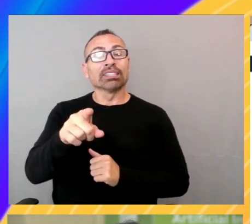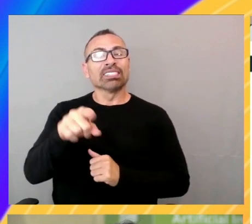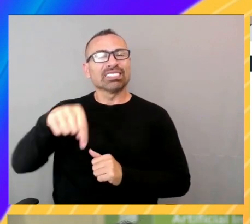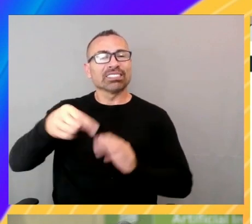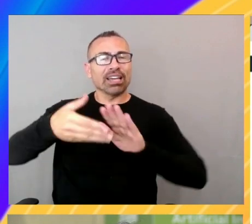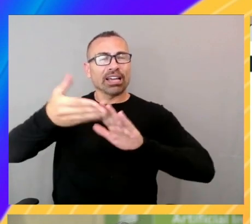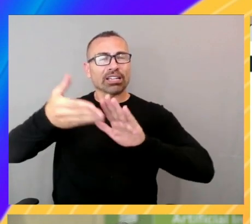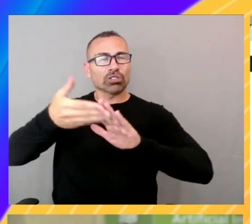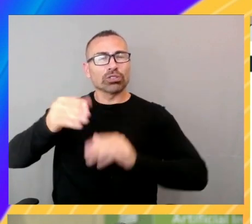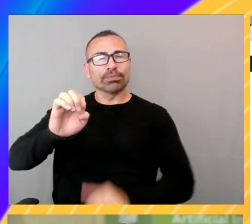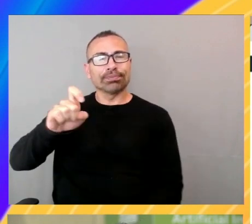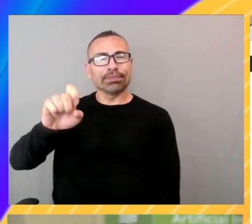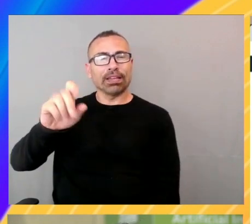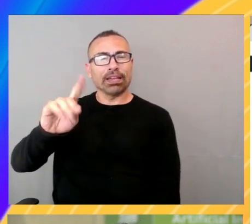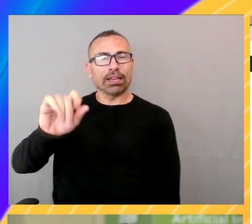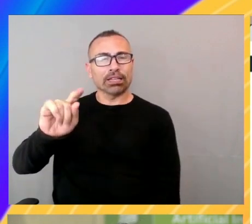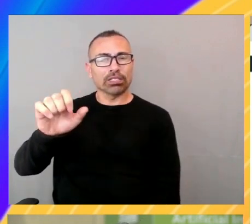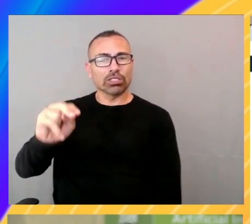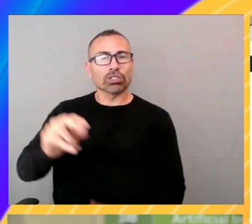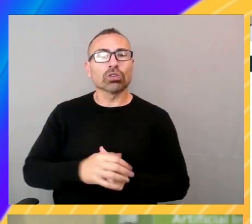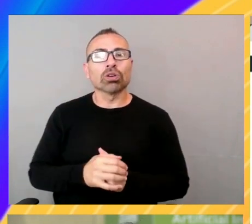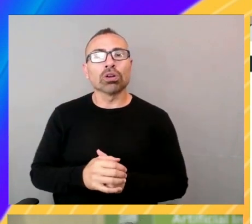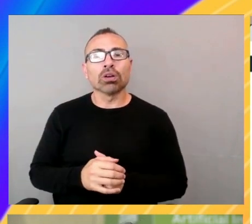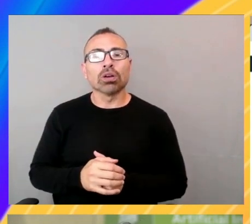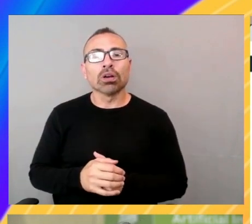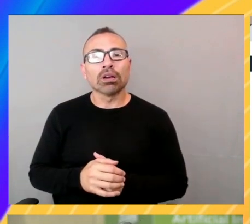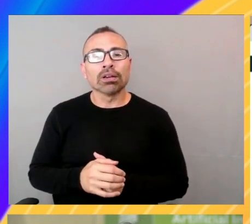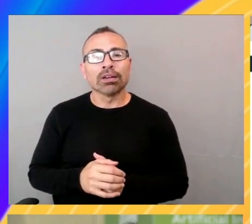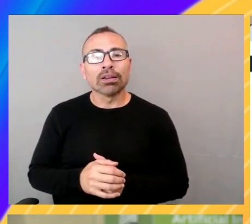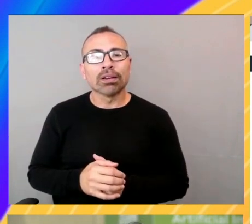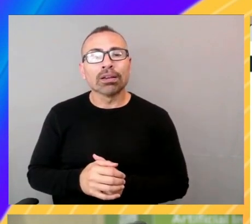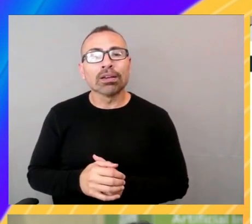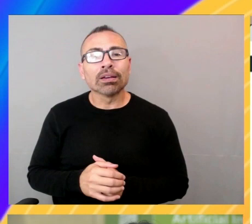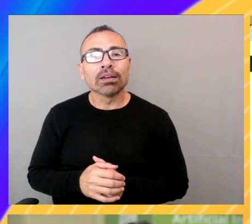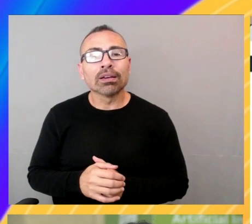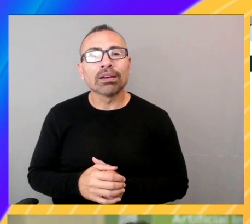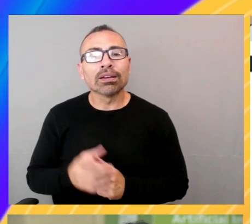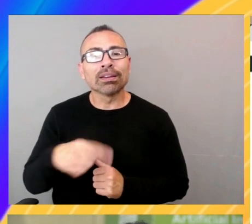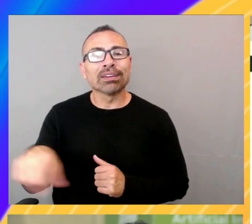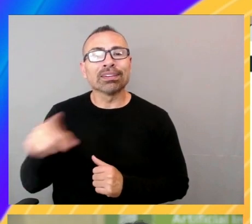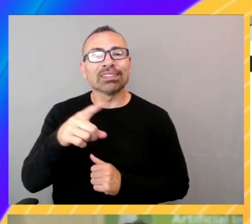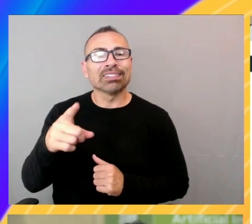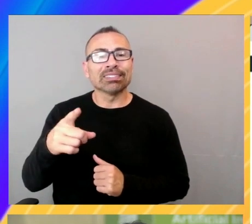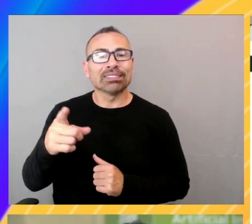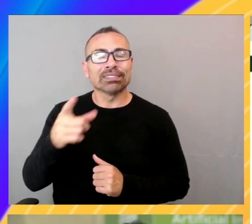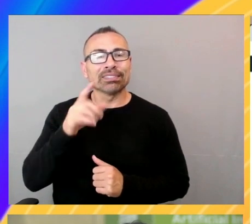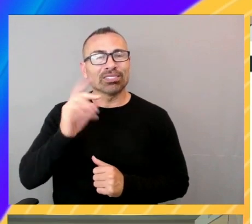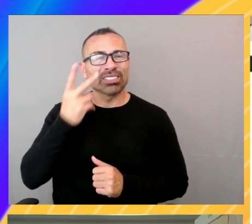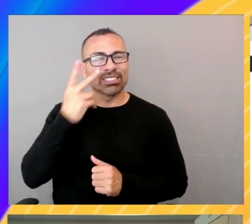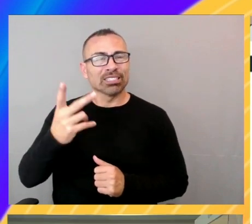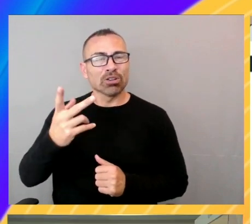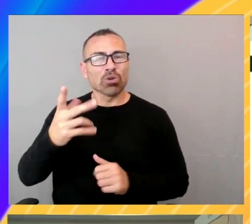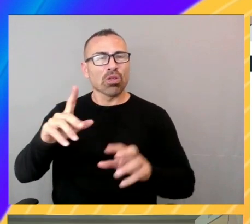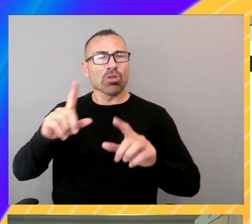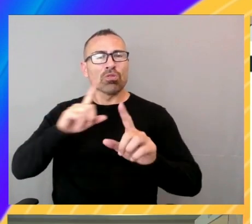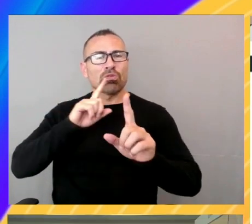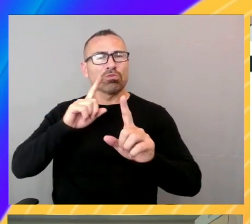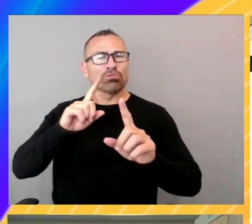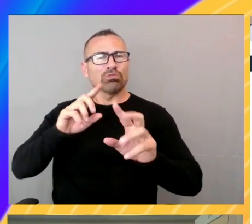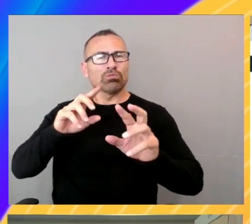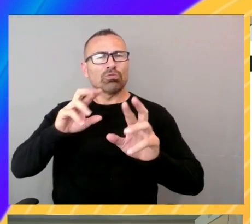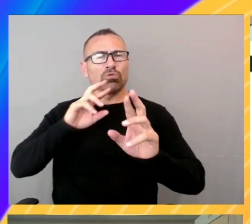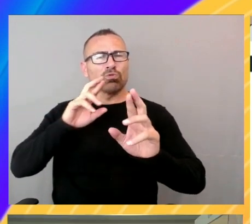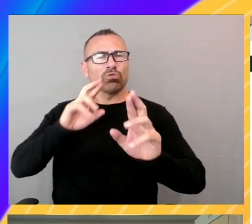the service is storing my request to the text track. Yeah, I think this is it's important because sometimes there'll